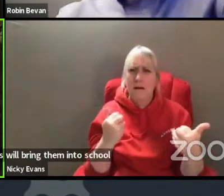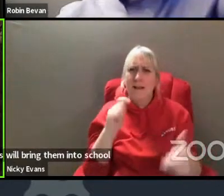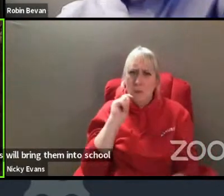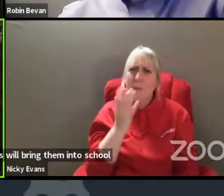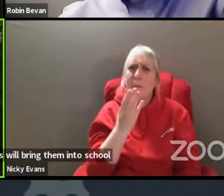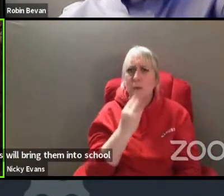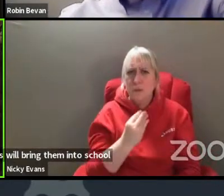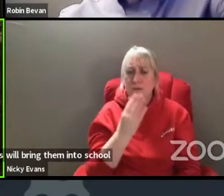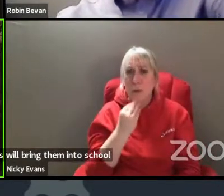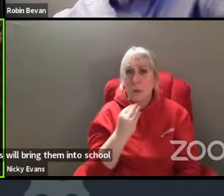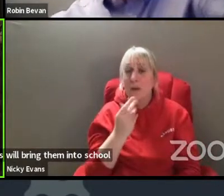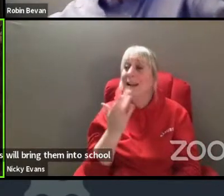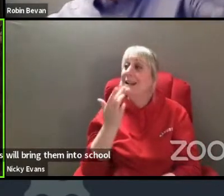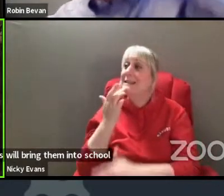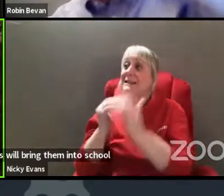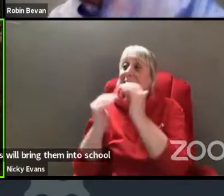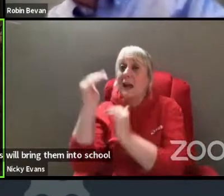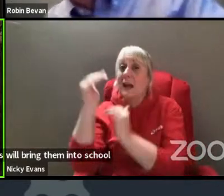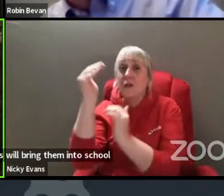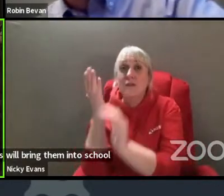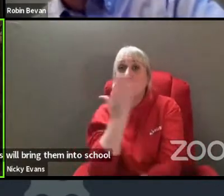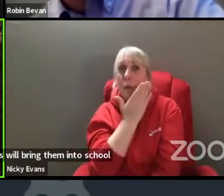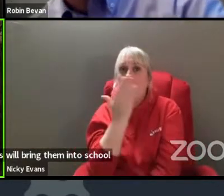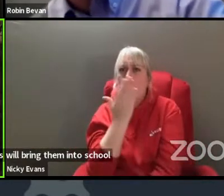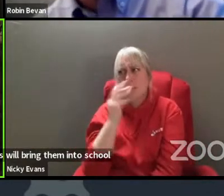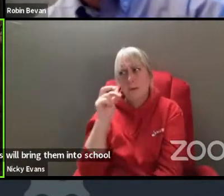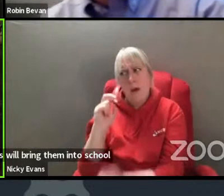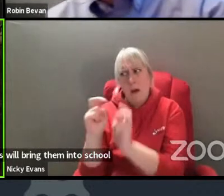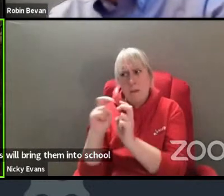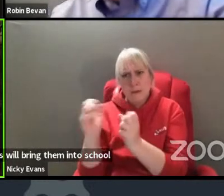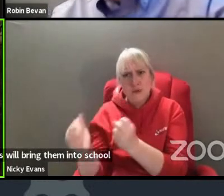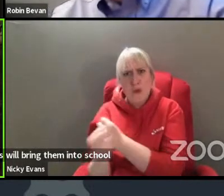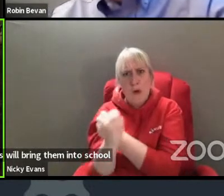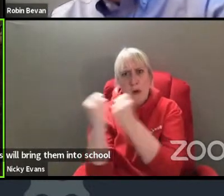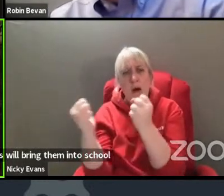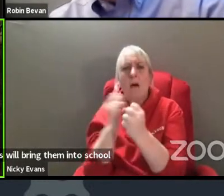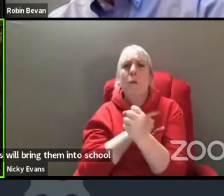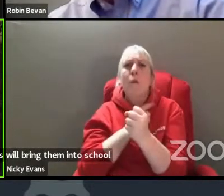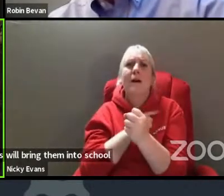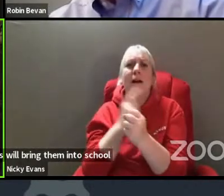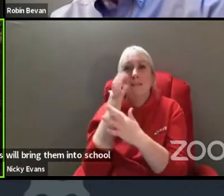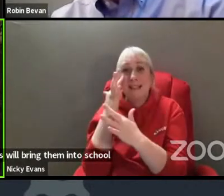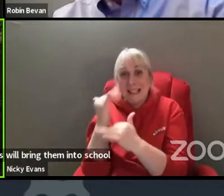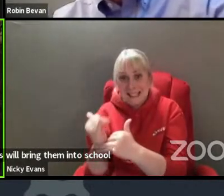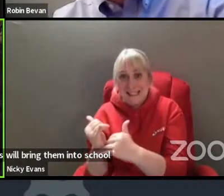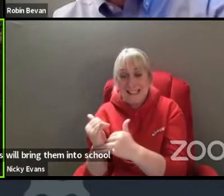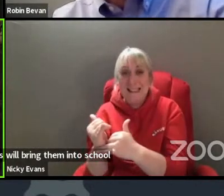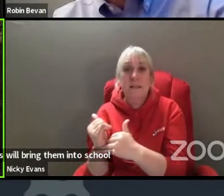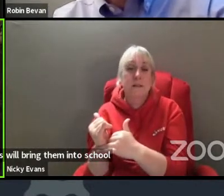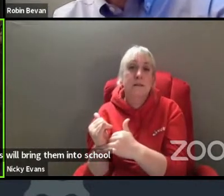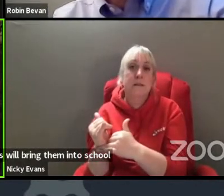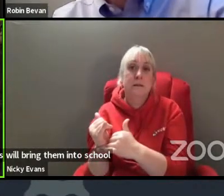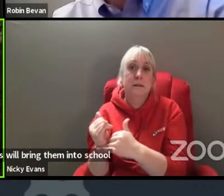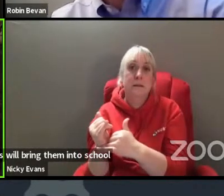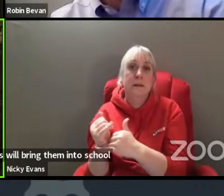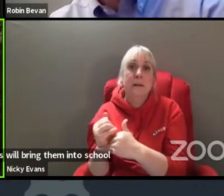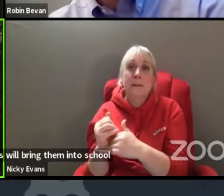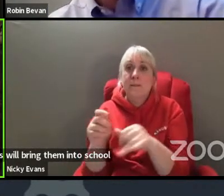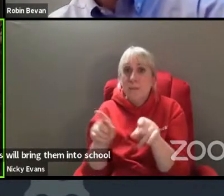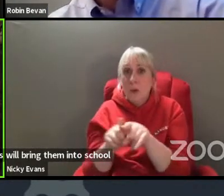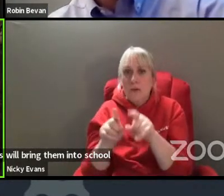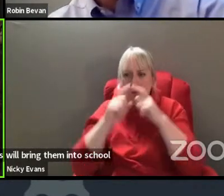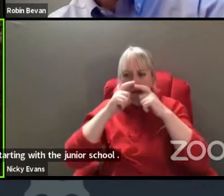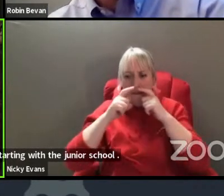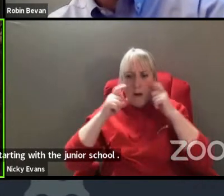In secondary schools, that argument is even stronger because of the testing, and I think because of making sure that the mask wearing